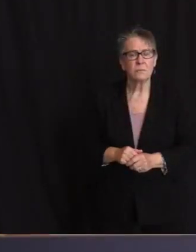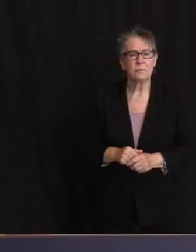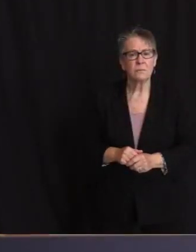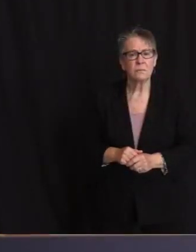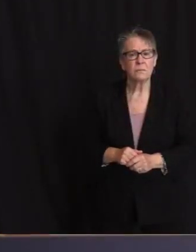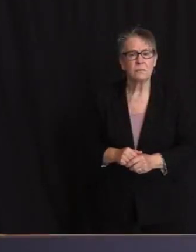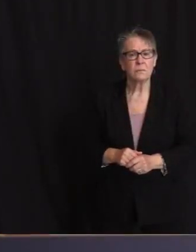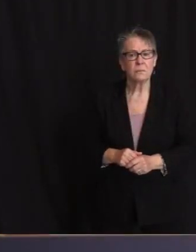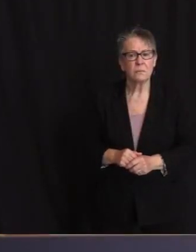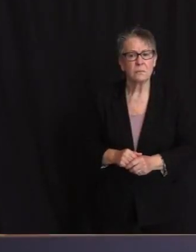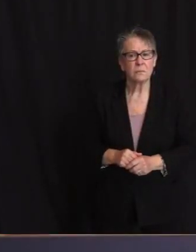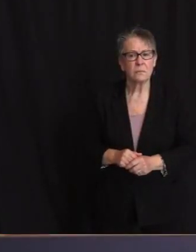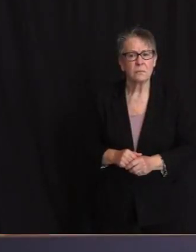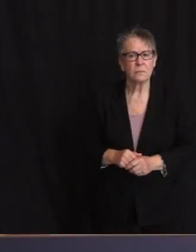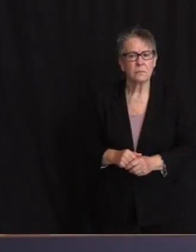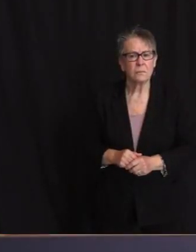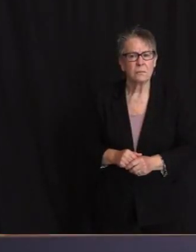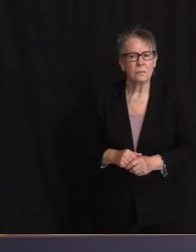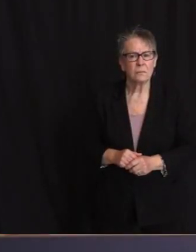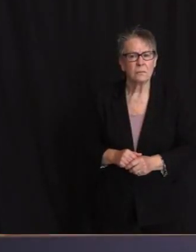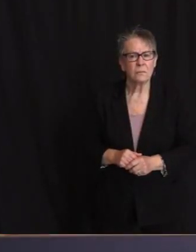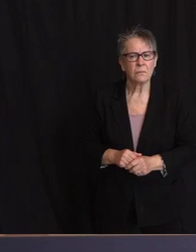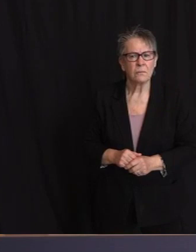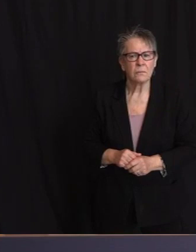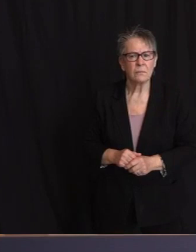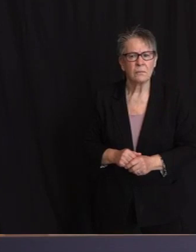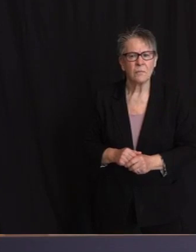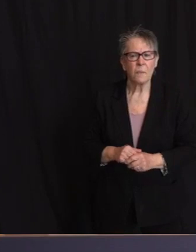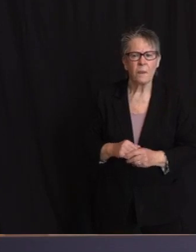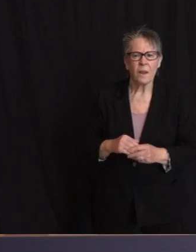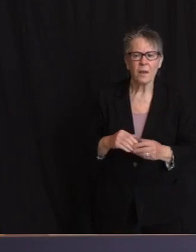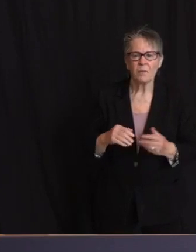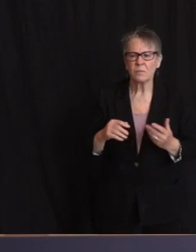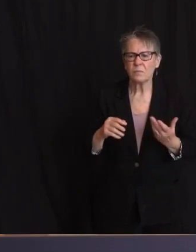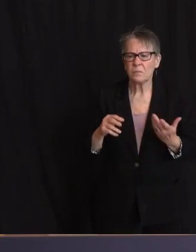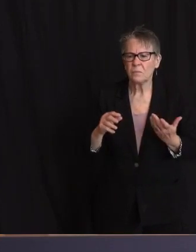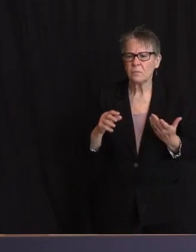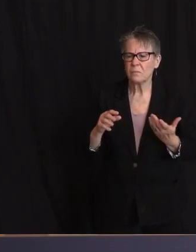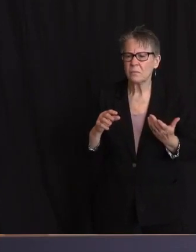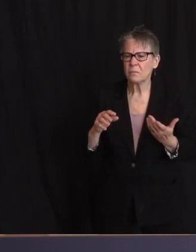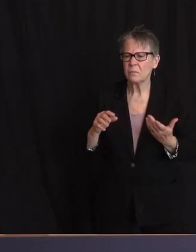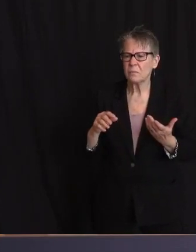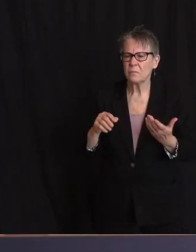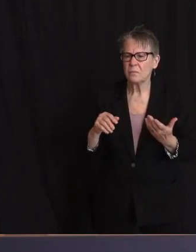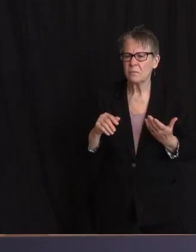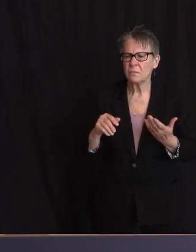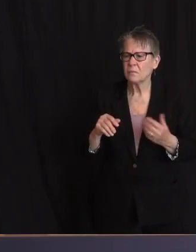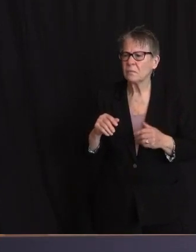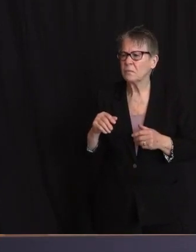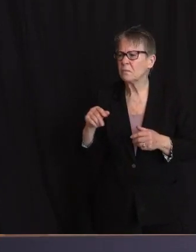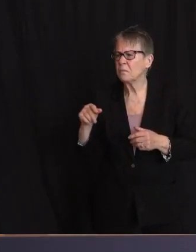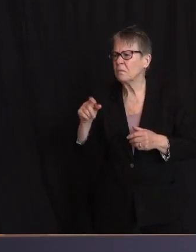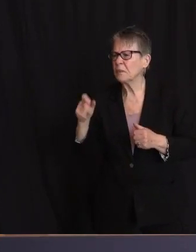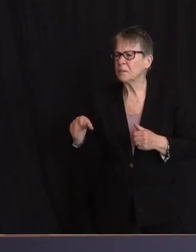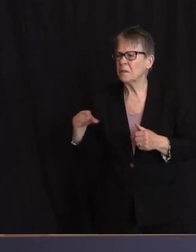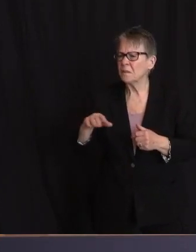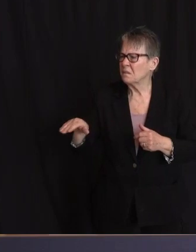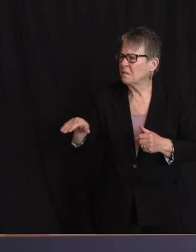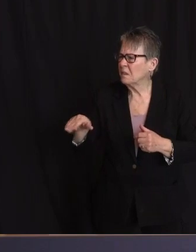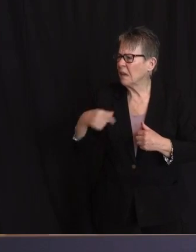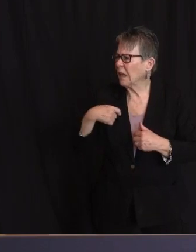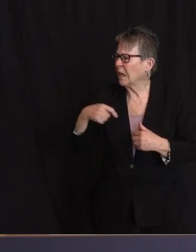follow up on the DMV question, if you could, in terms of what we could do online. Do you have any quick response to that? Yeah, we've been in discussions with NBC